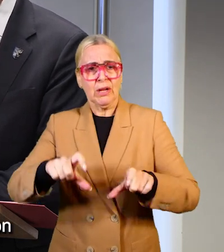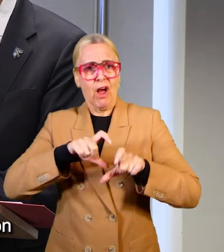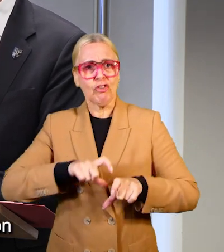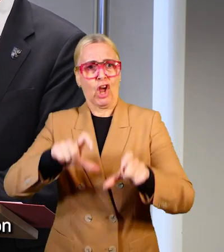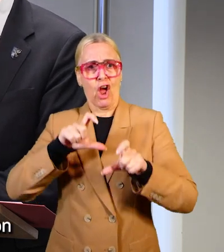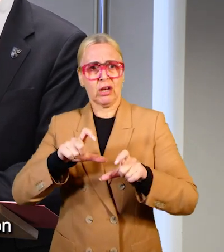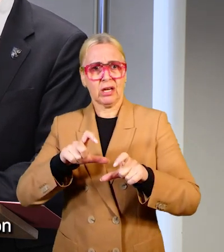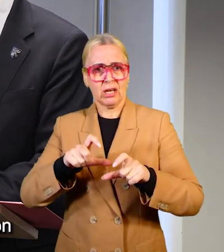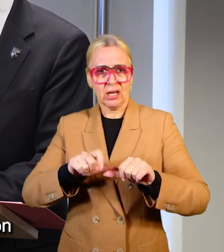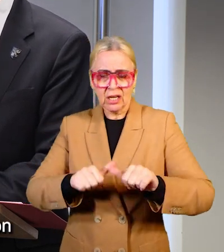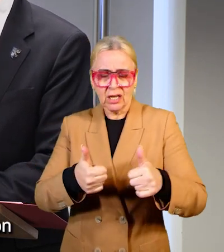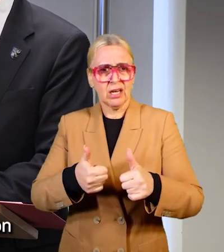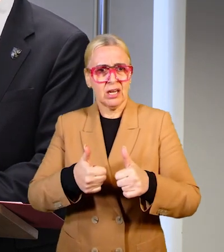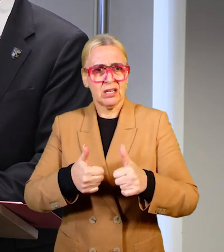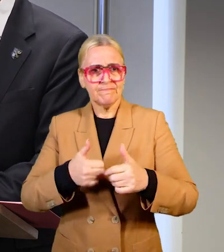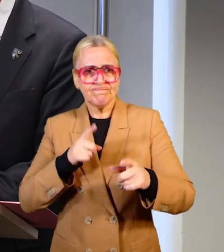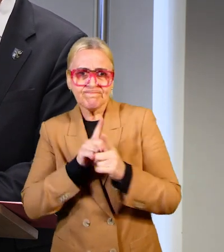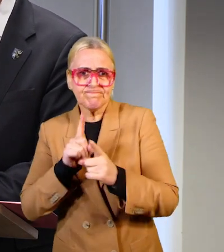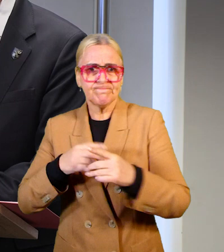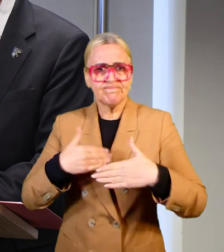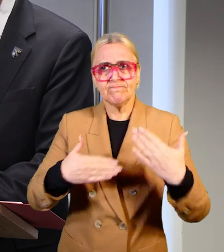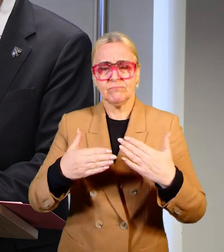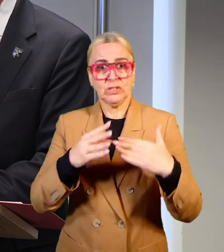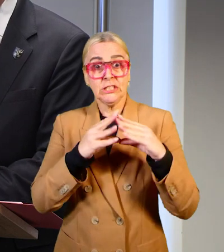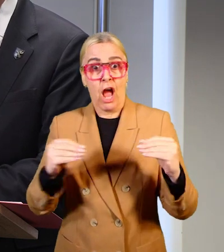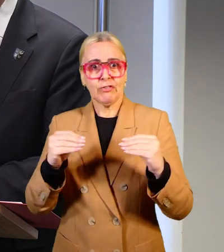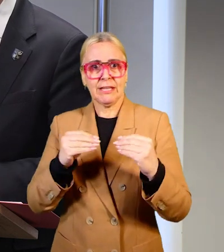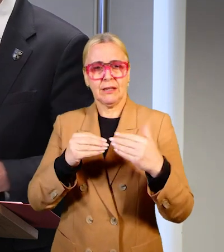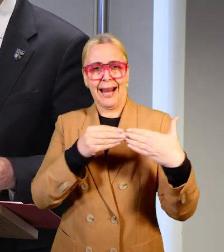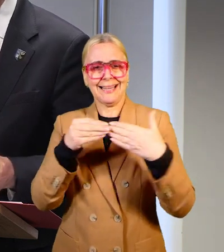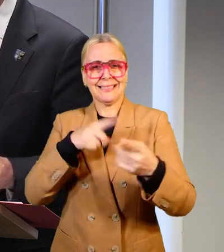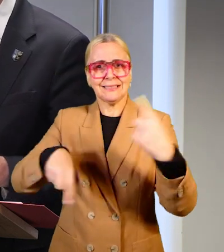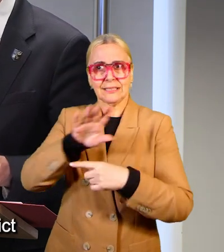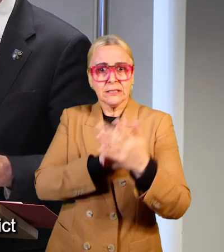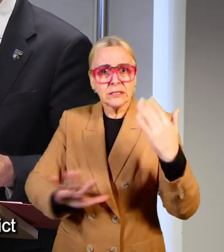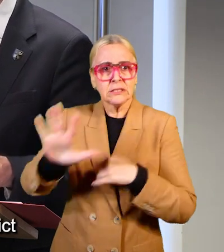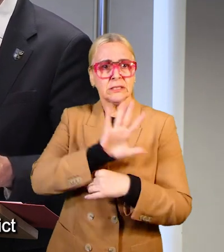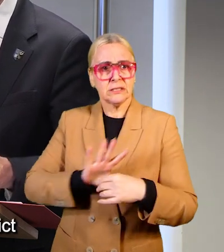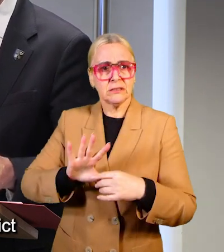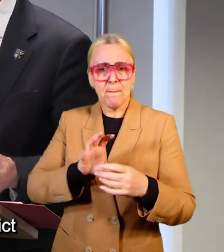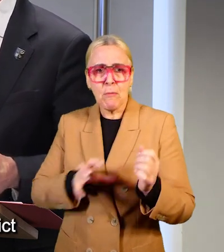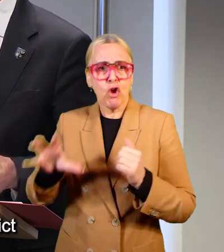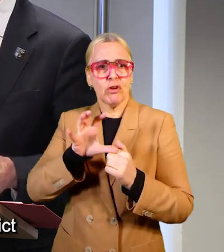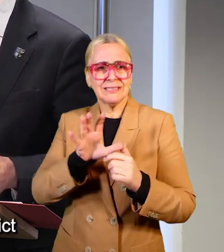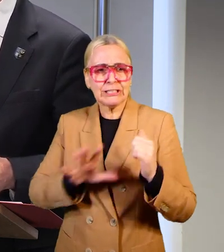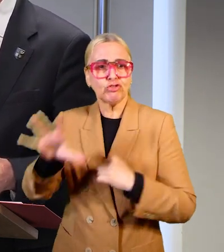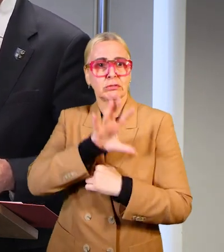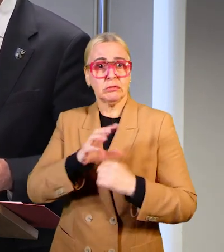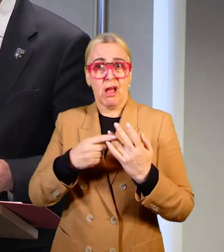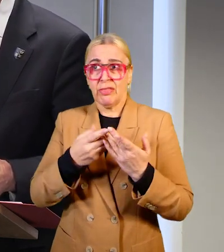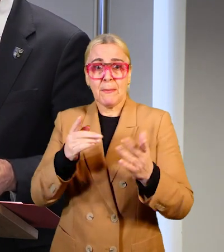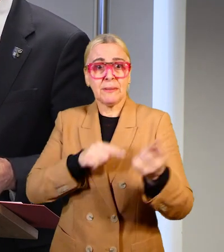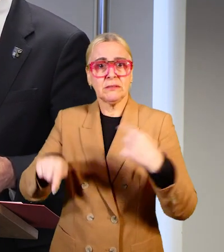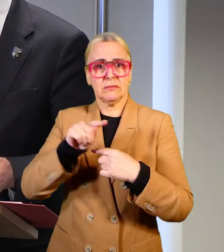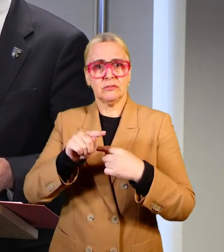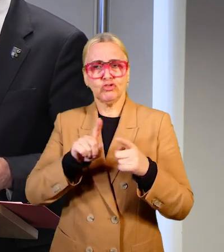and unlock the benefits of devolution for Surrey. I continue to meet constructively with Surrey leaders across our district and